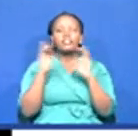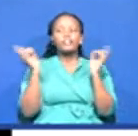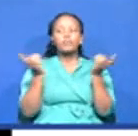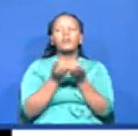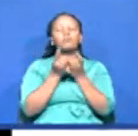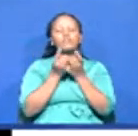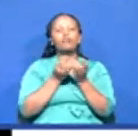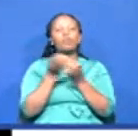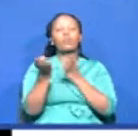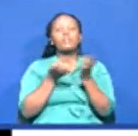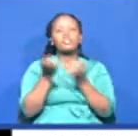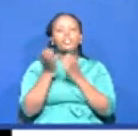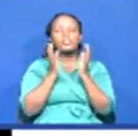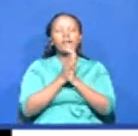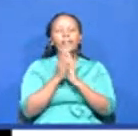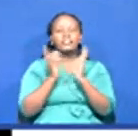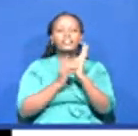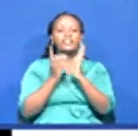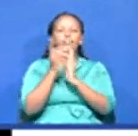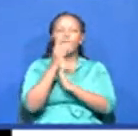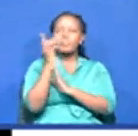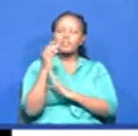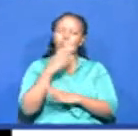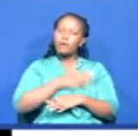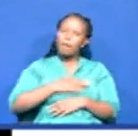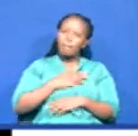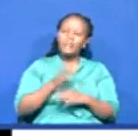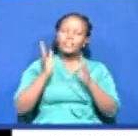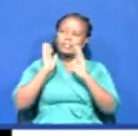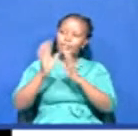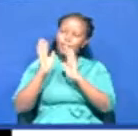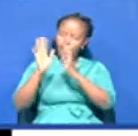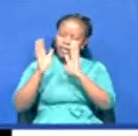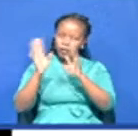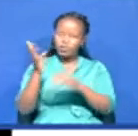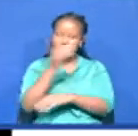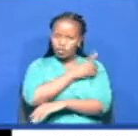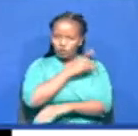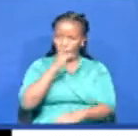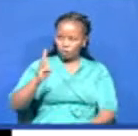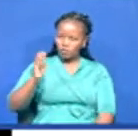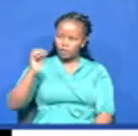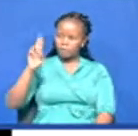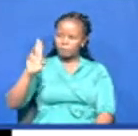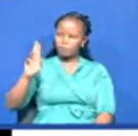Enterprise Development. Kindly, let's recognize Dr. Bruno.